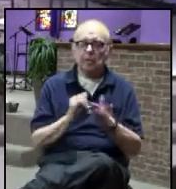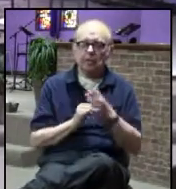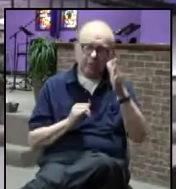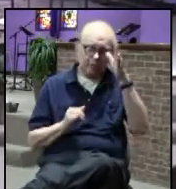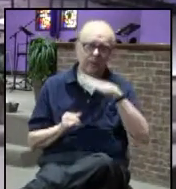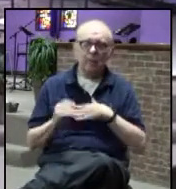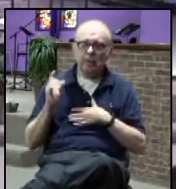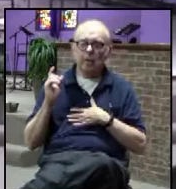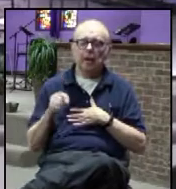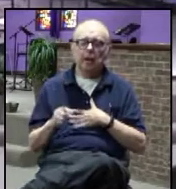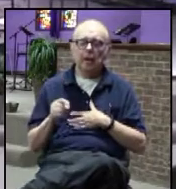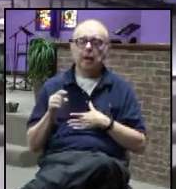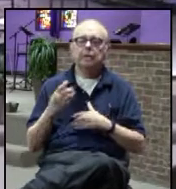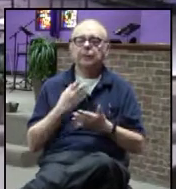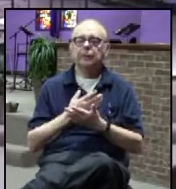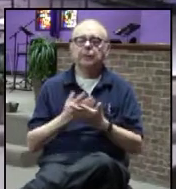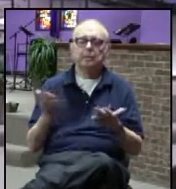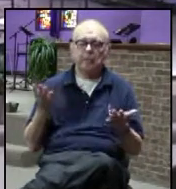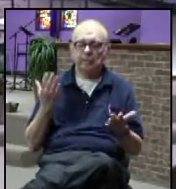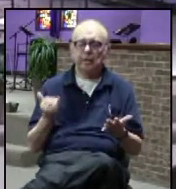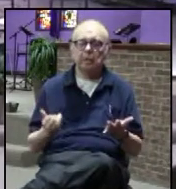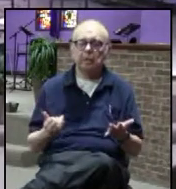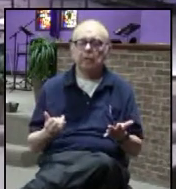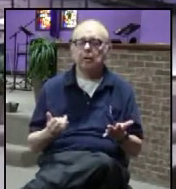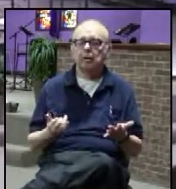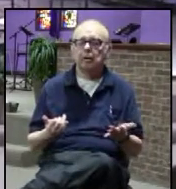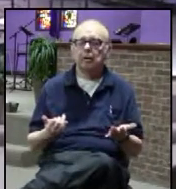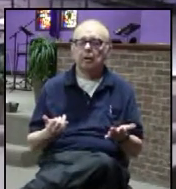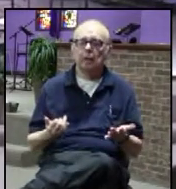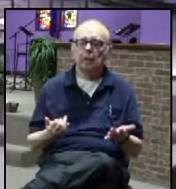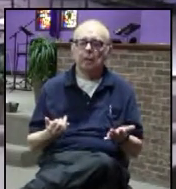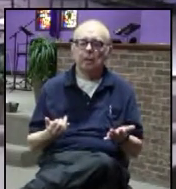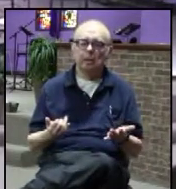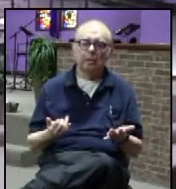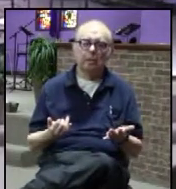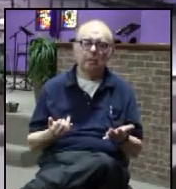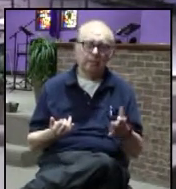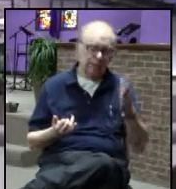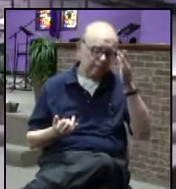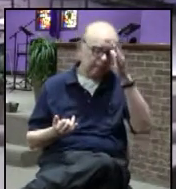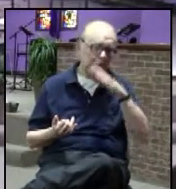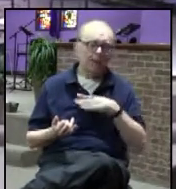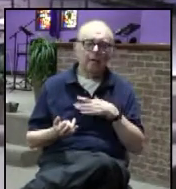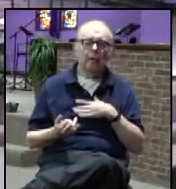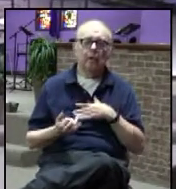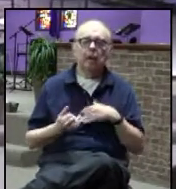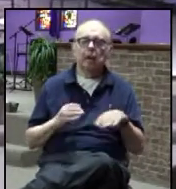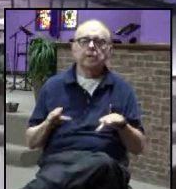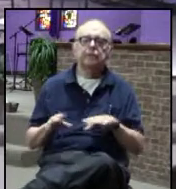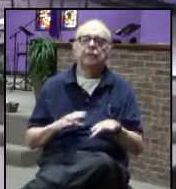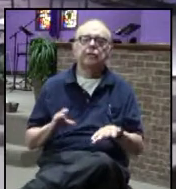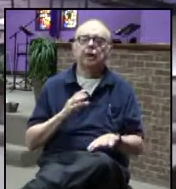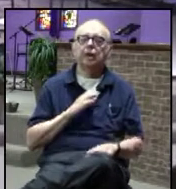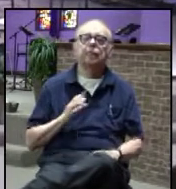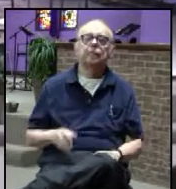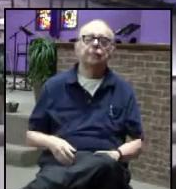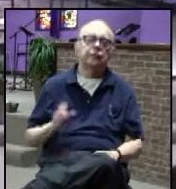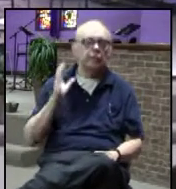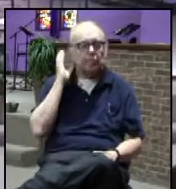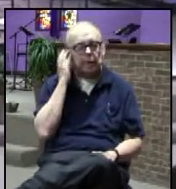guy had a need for something, because why? He does this as a Christian radio.